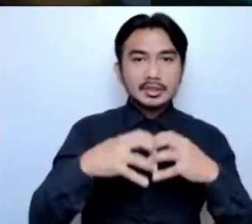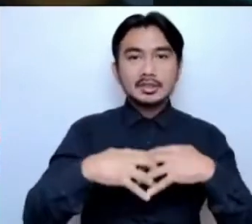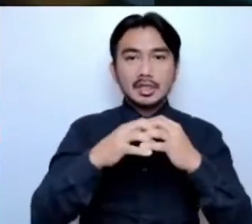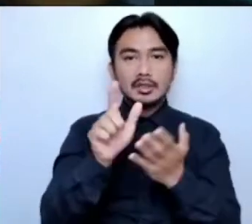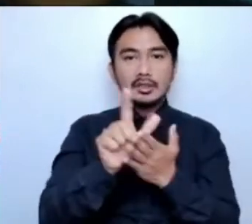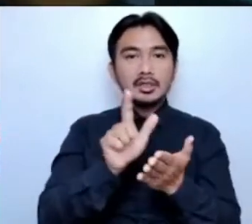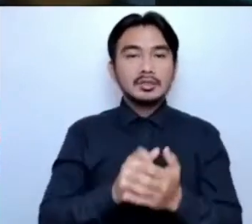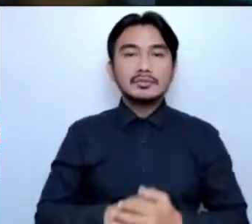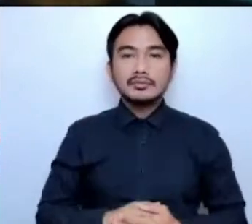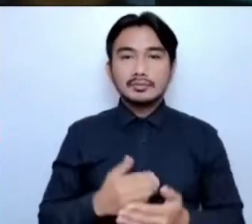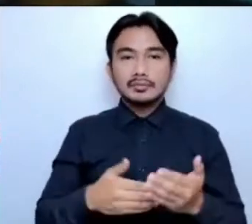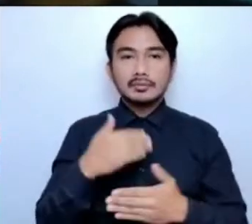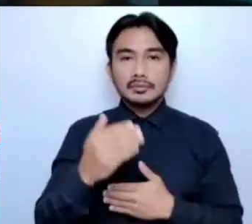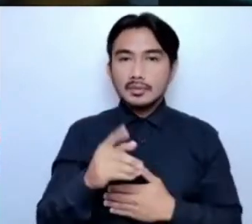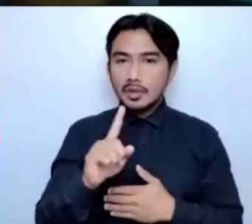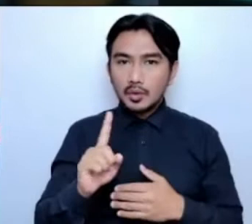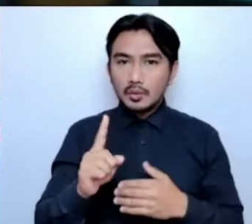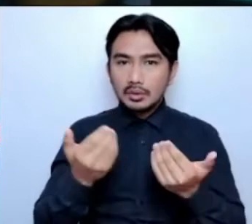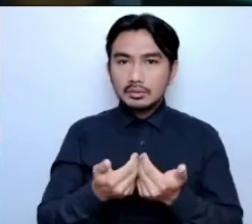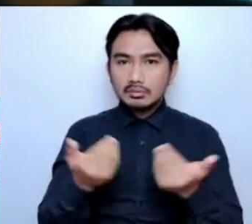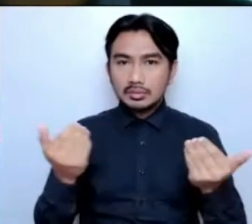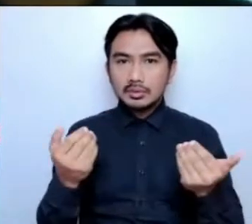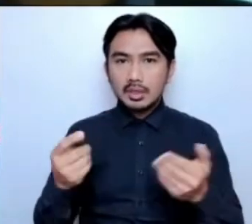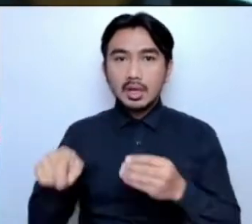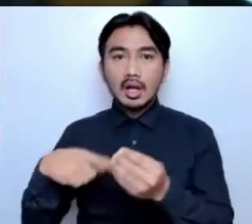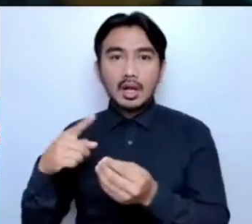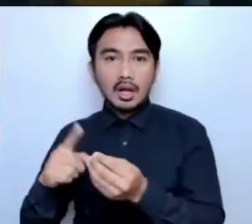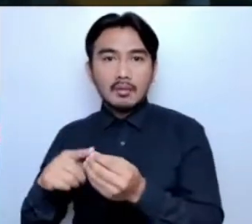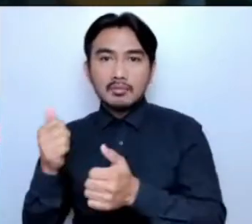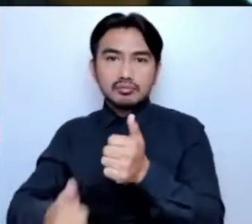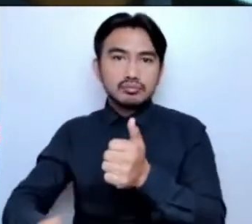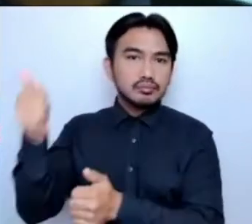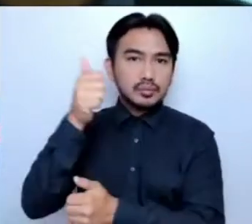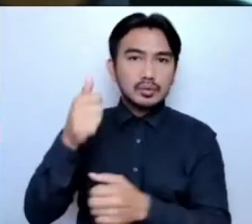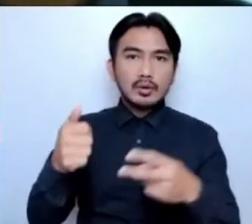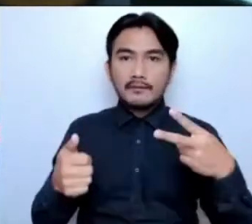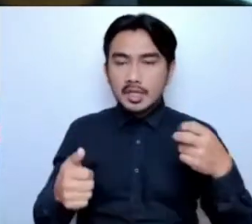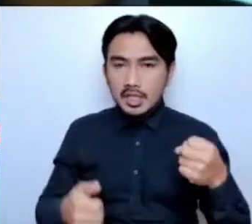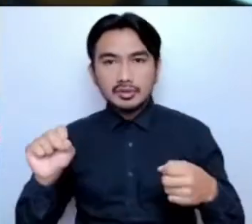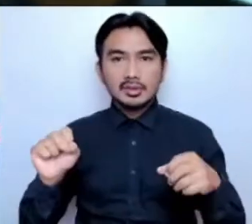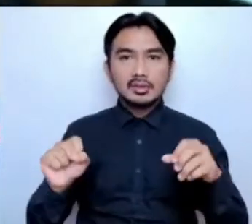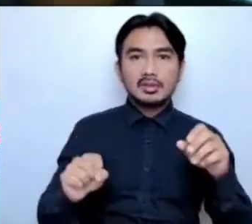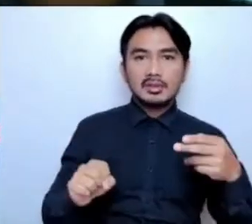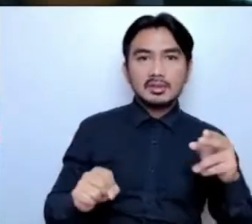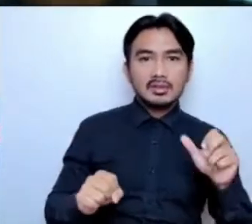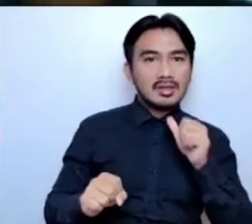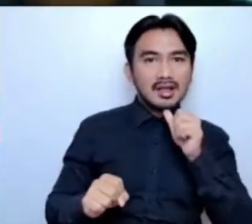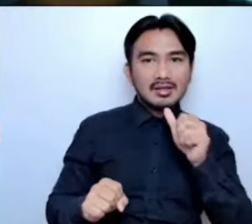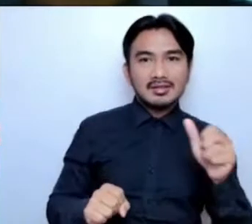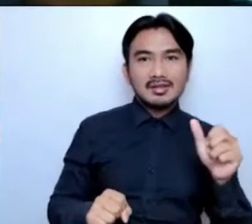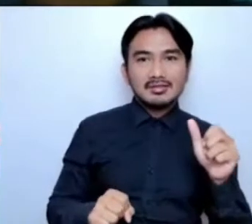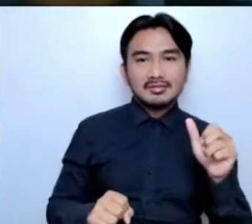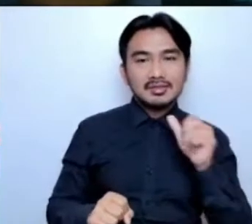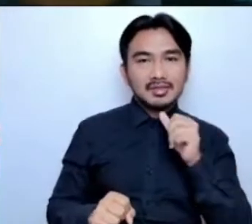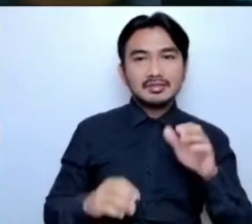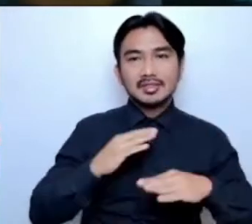difference between outstanding to VS, to satisfactory, to unsatisfactory, and poor? The use of